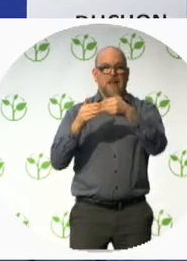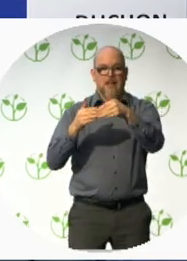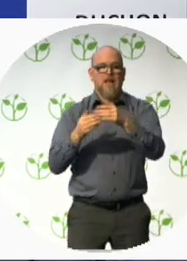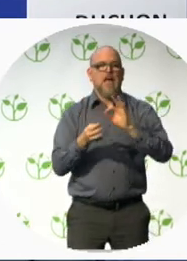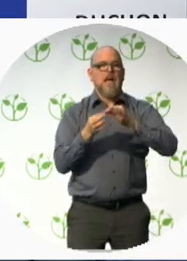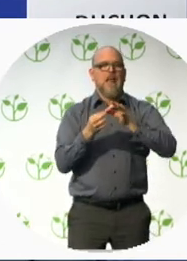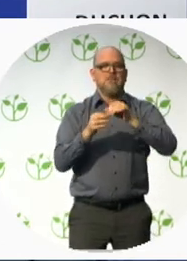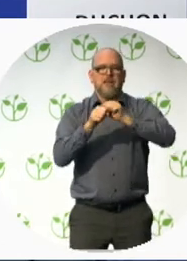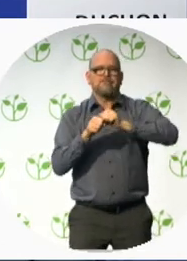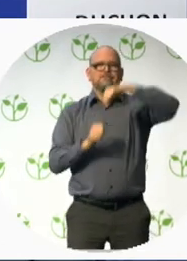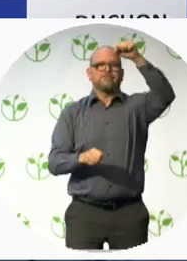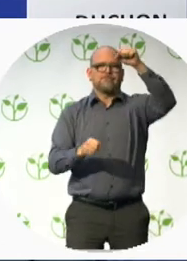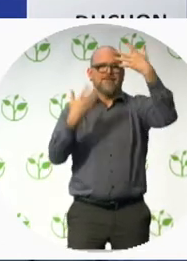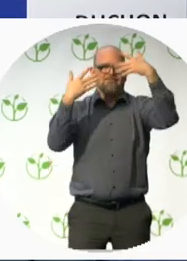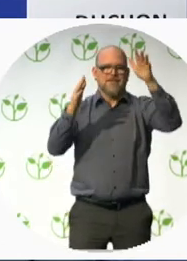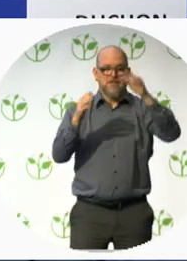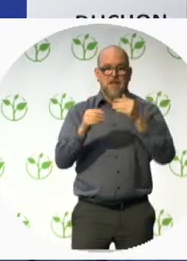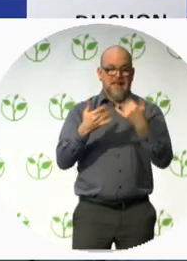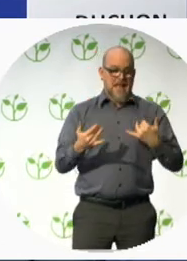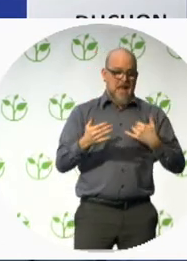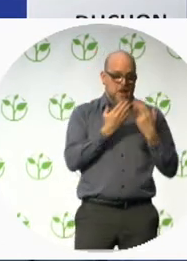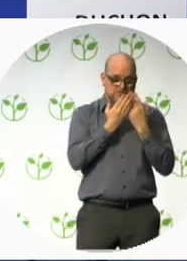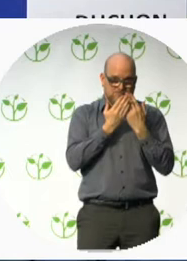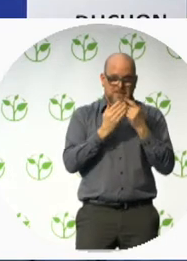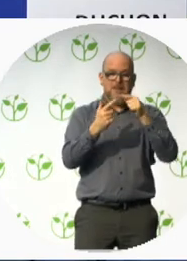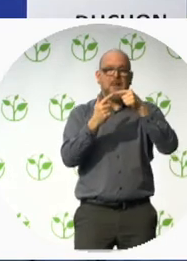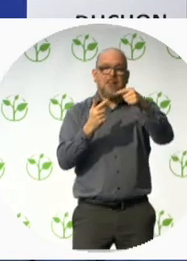The best thing is this service is for our customers for free.